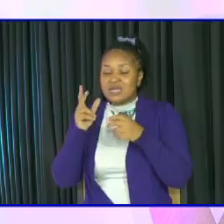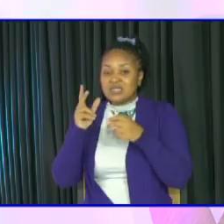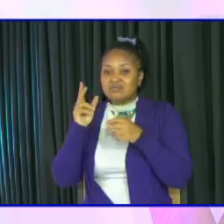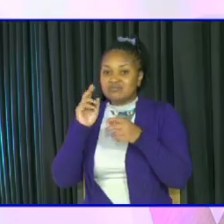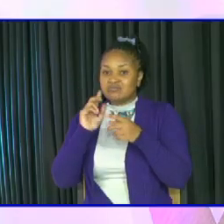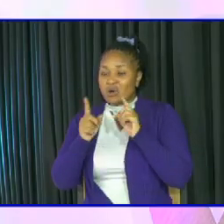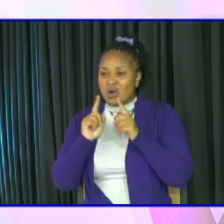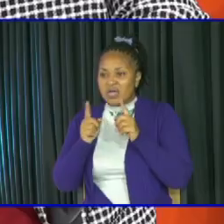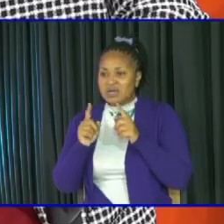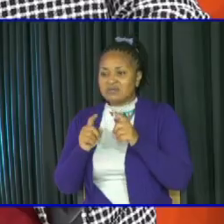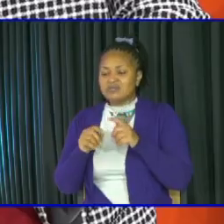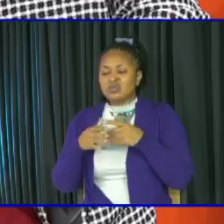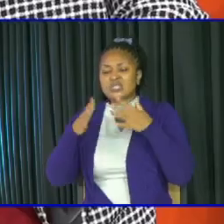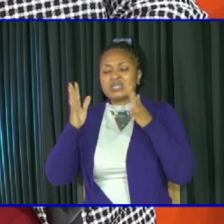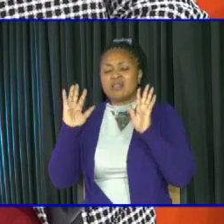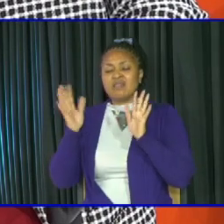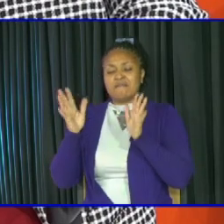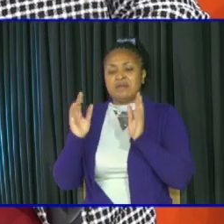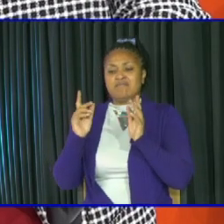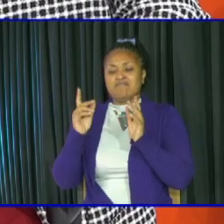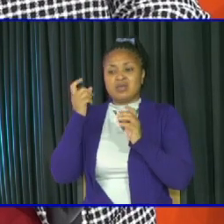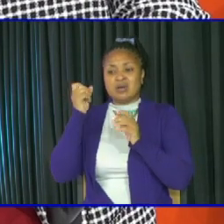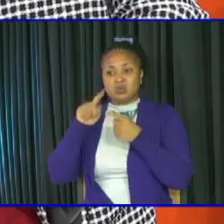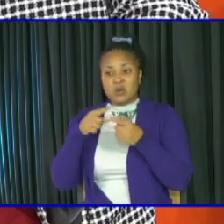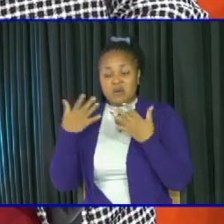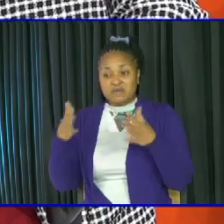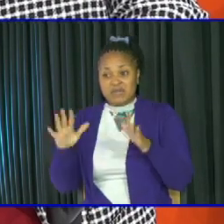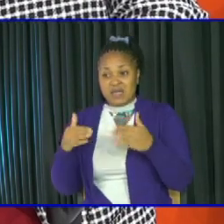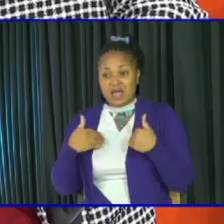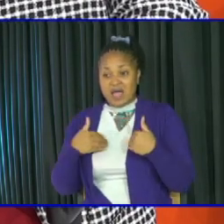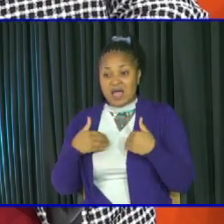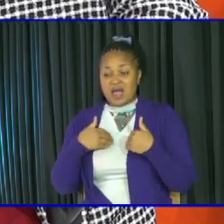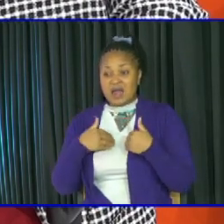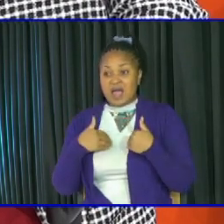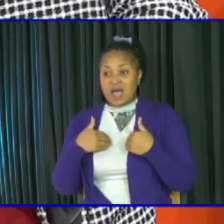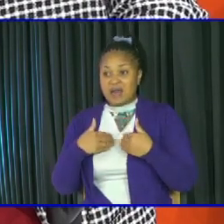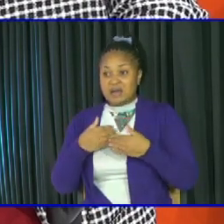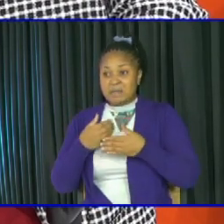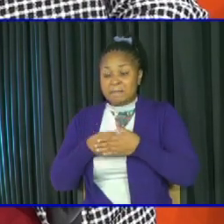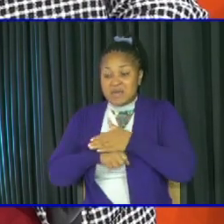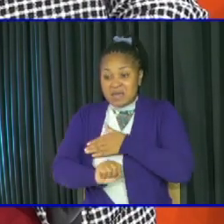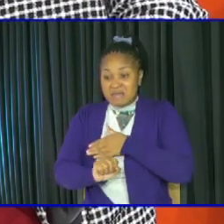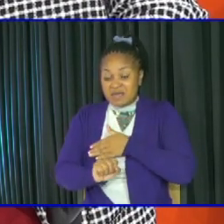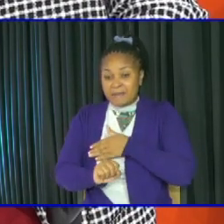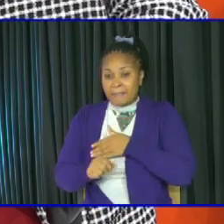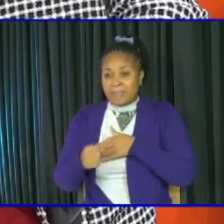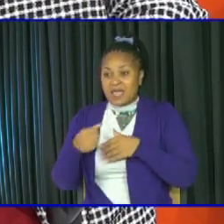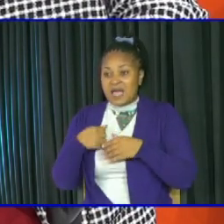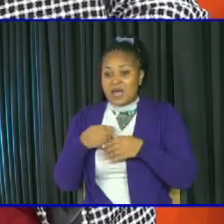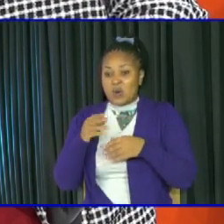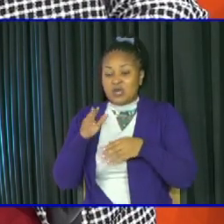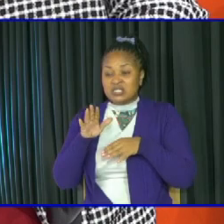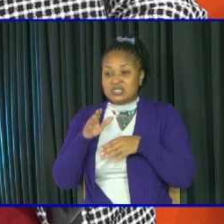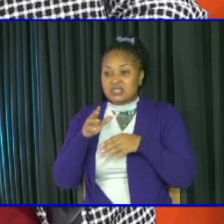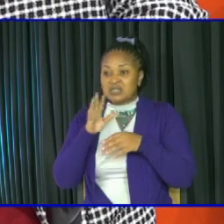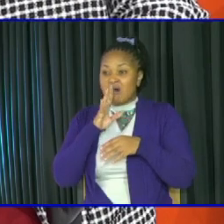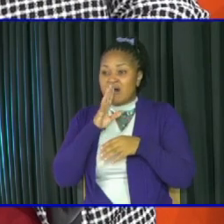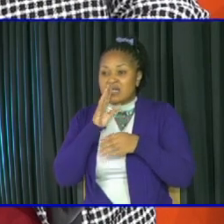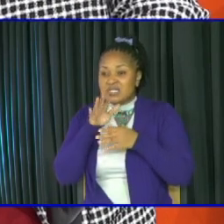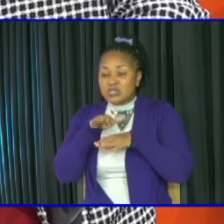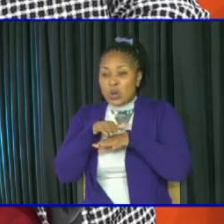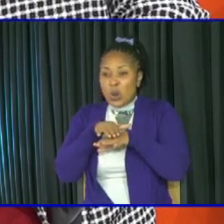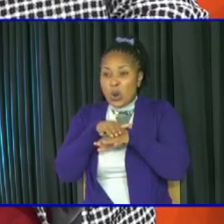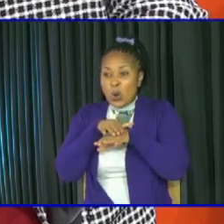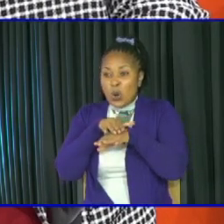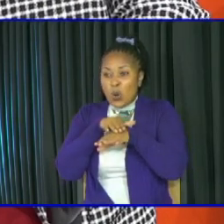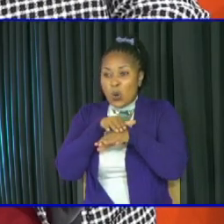finished and had the baby and went back to work, I was slurring, I was talking in slow motion